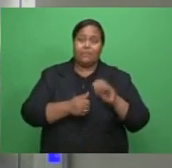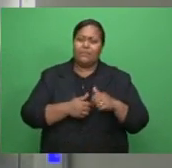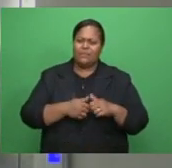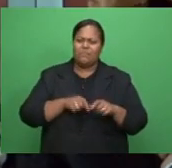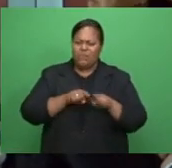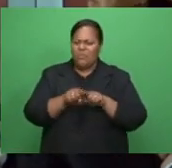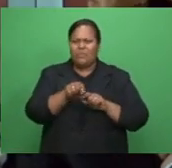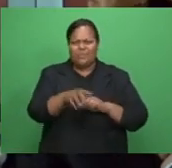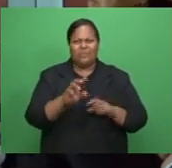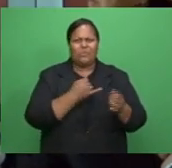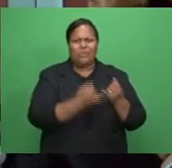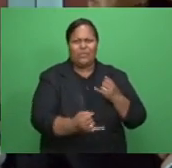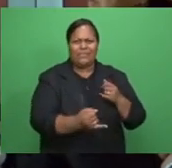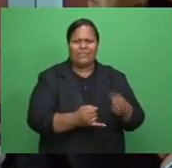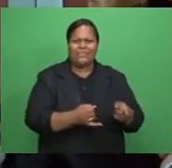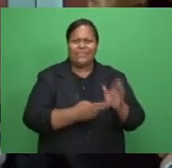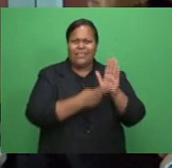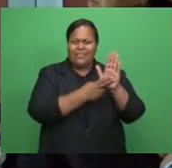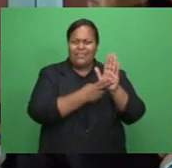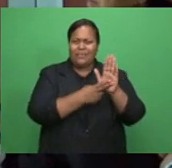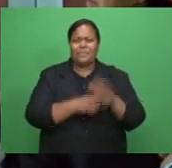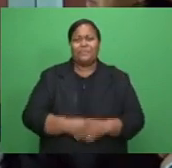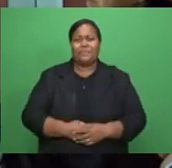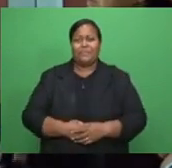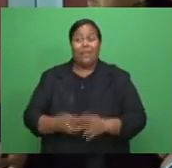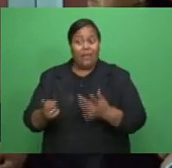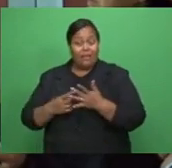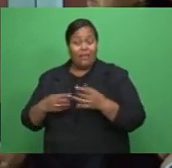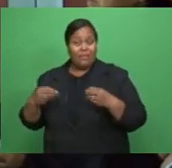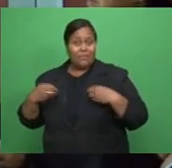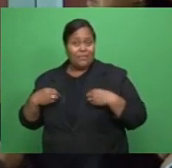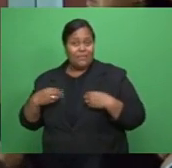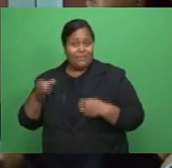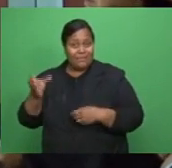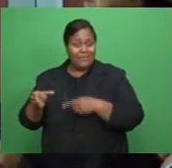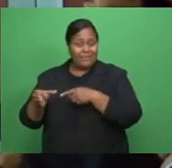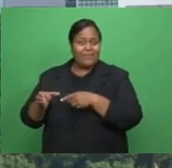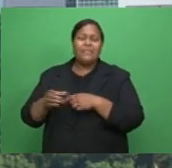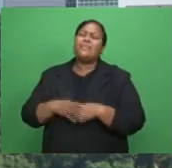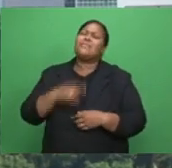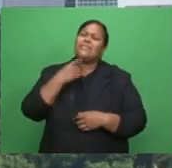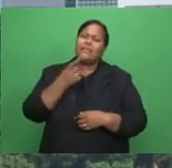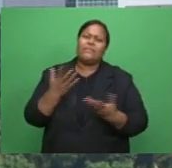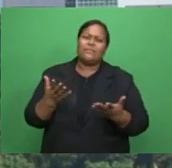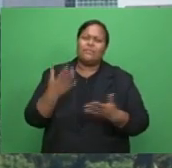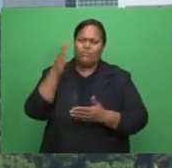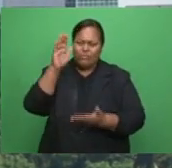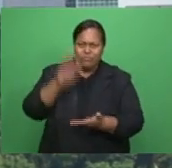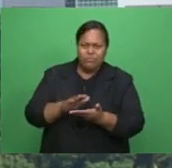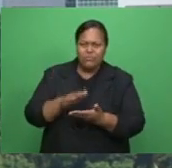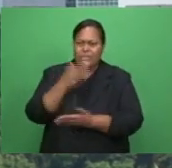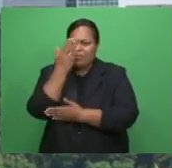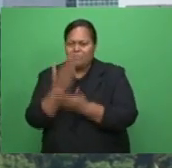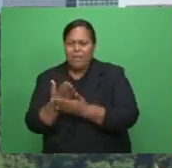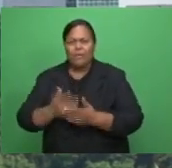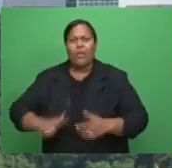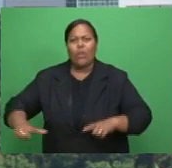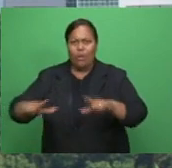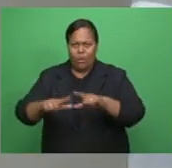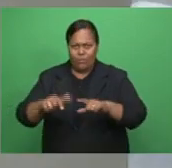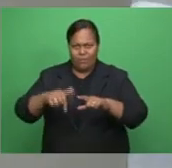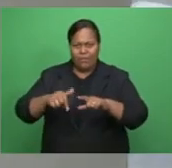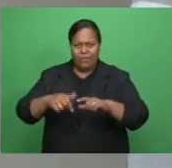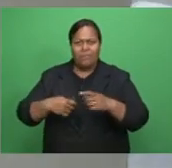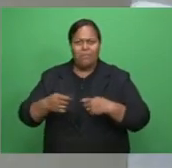that regard. Another agent, Sheikh Ahmed, says with the drop in sales, he is relying on the local market to boost his